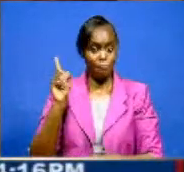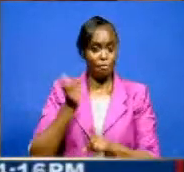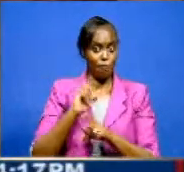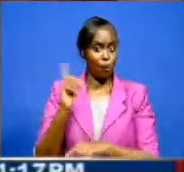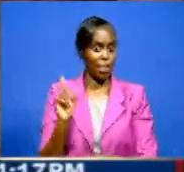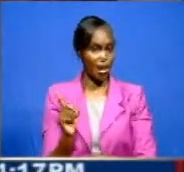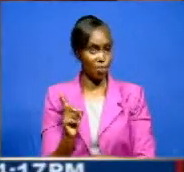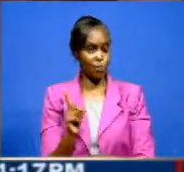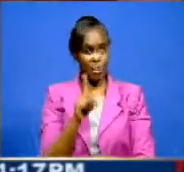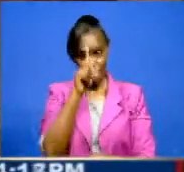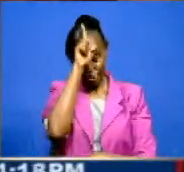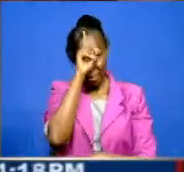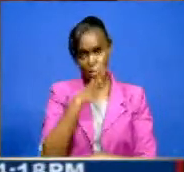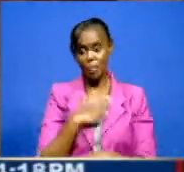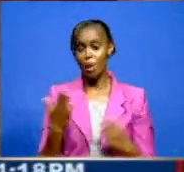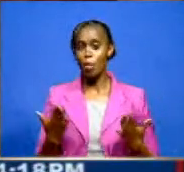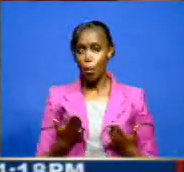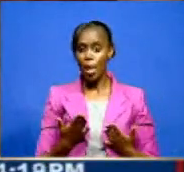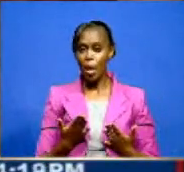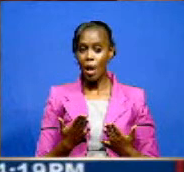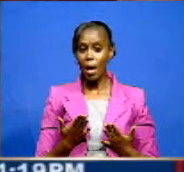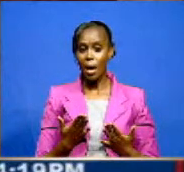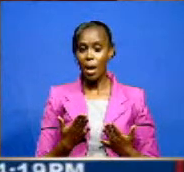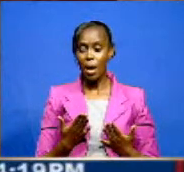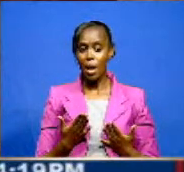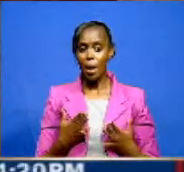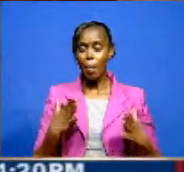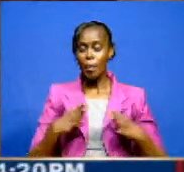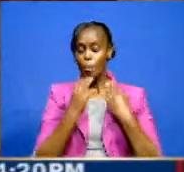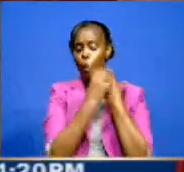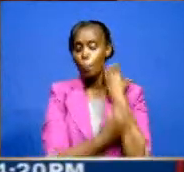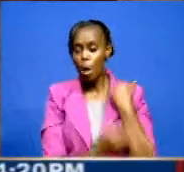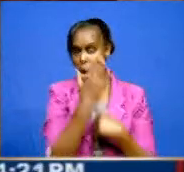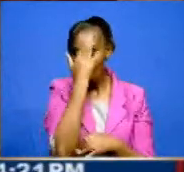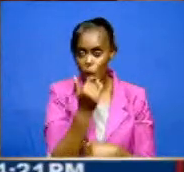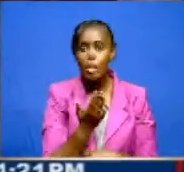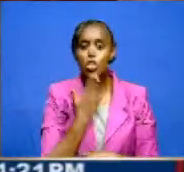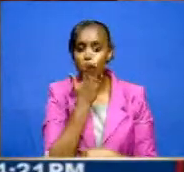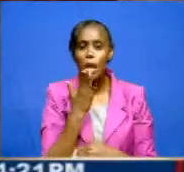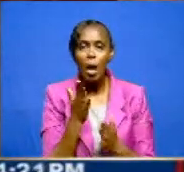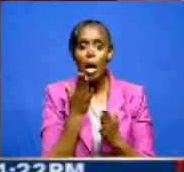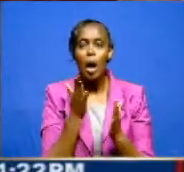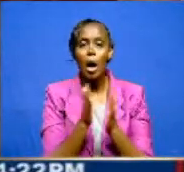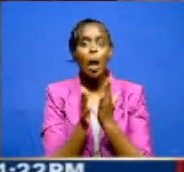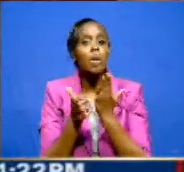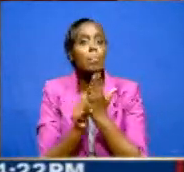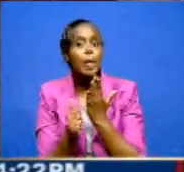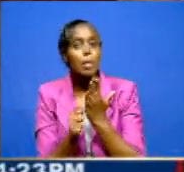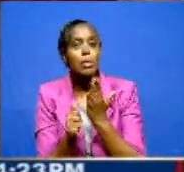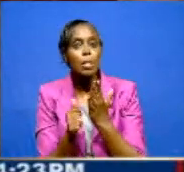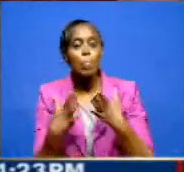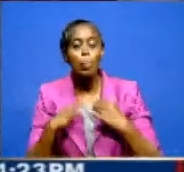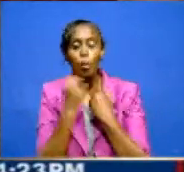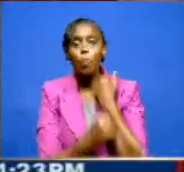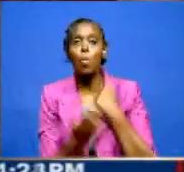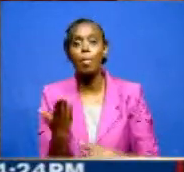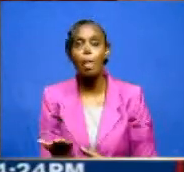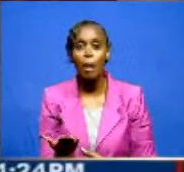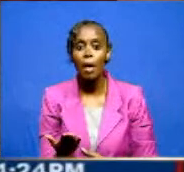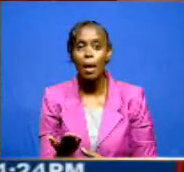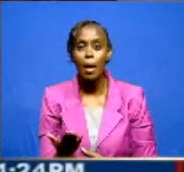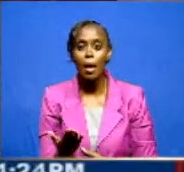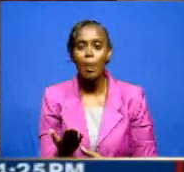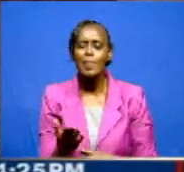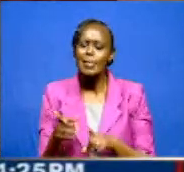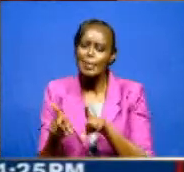trace ancestry, the biggest cause of poverty is sugarcane and maize, Mr. Speaker. And so we keep